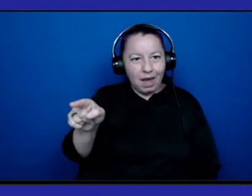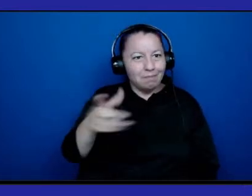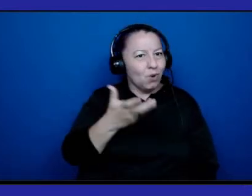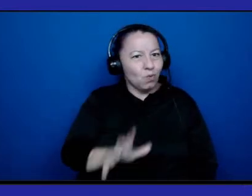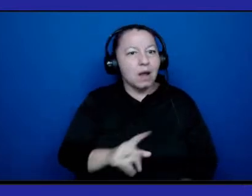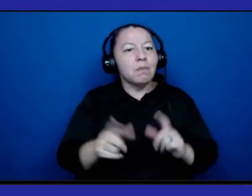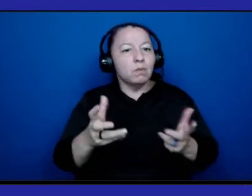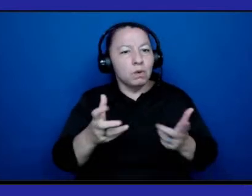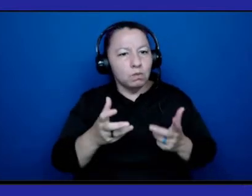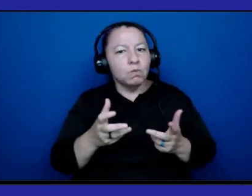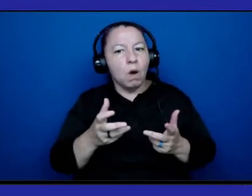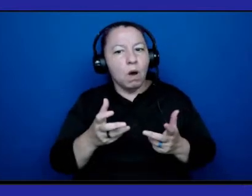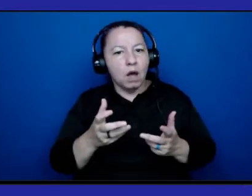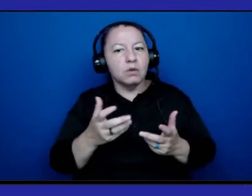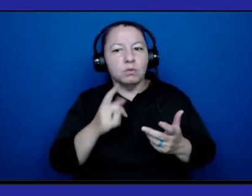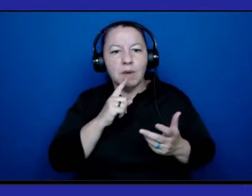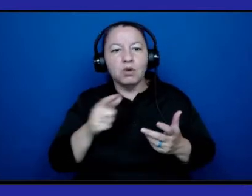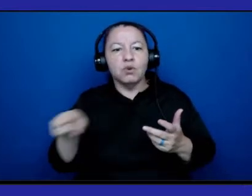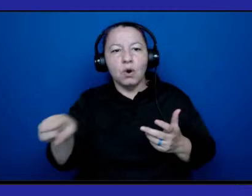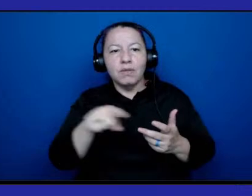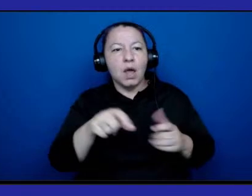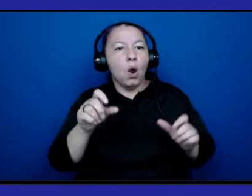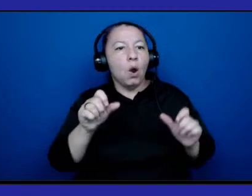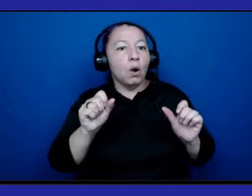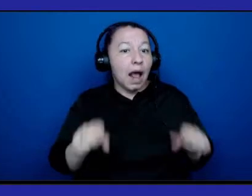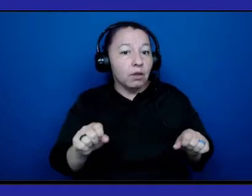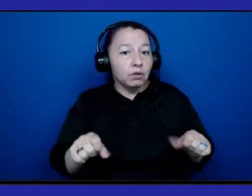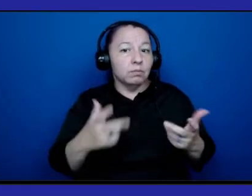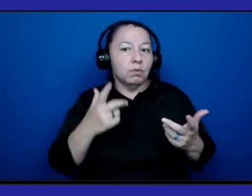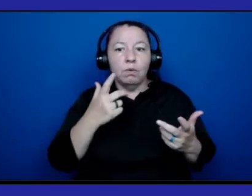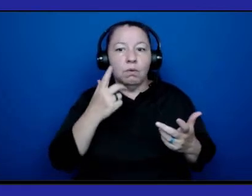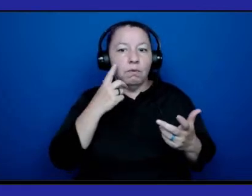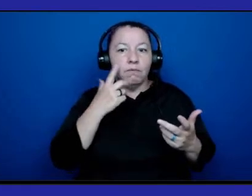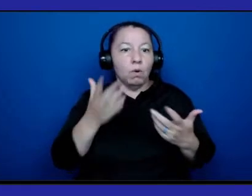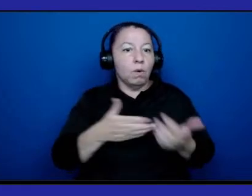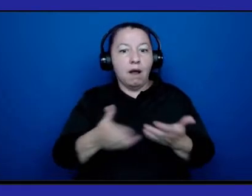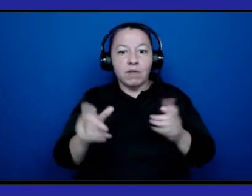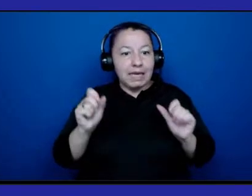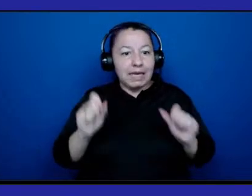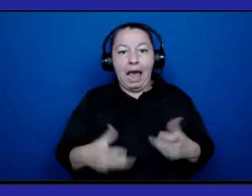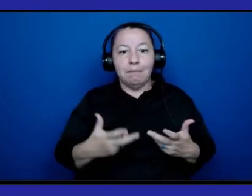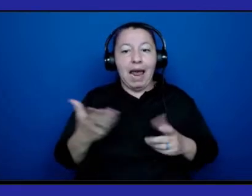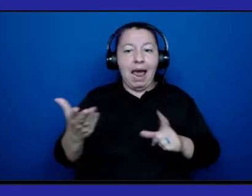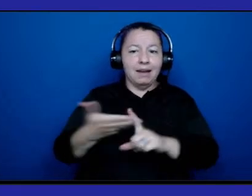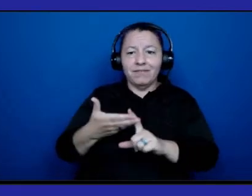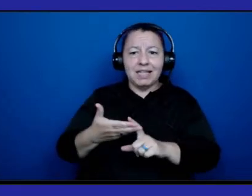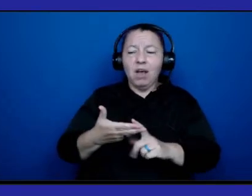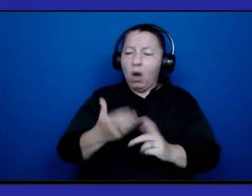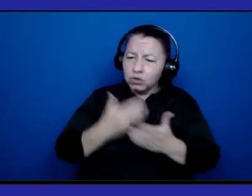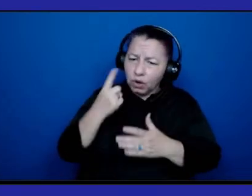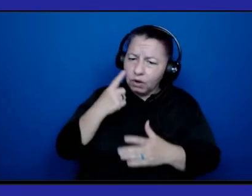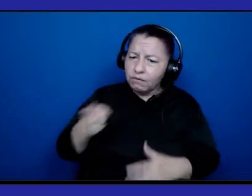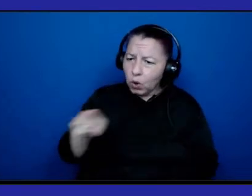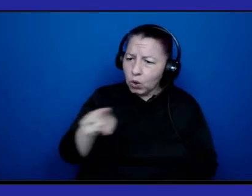them qualified for everything they're eligible for and convince them that it's good for them,